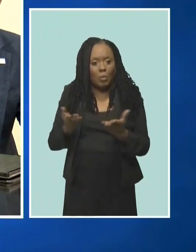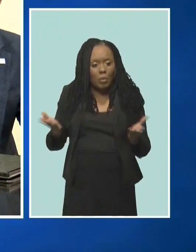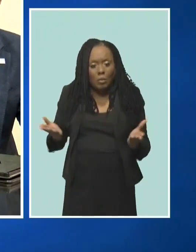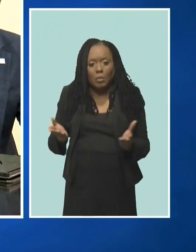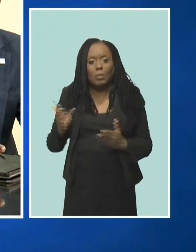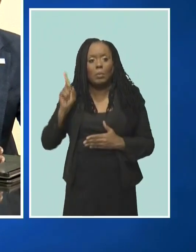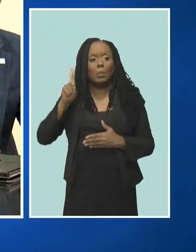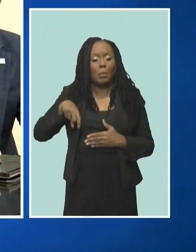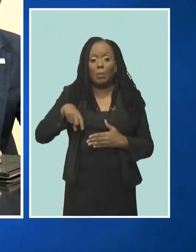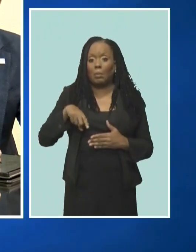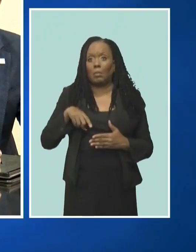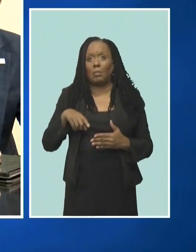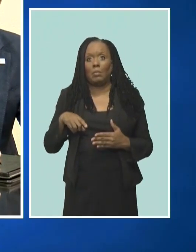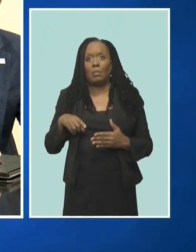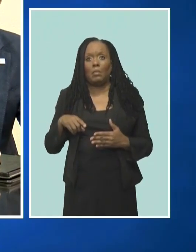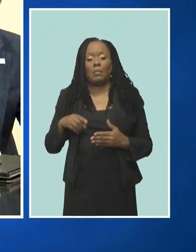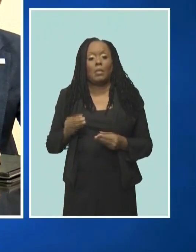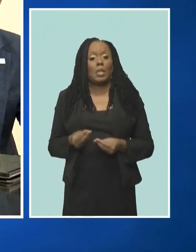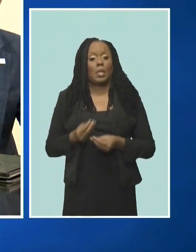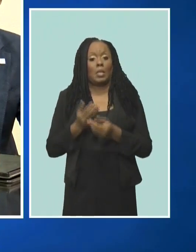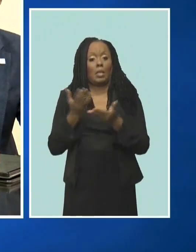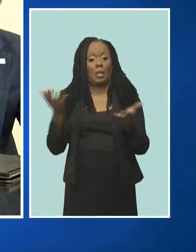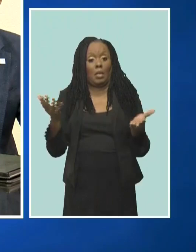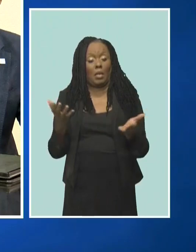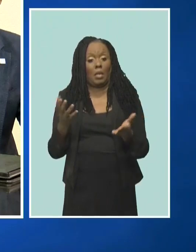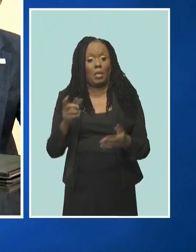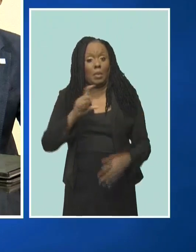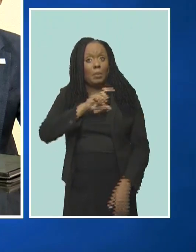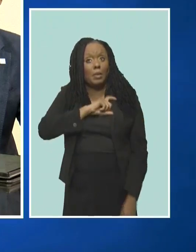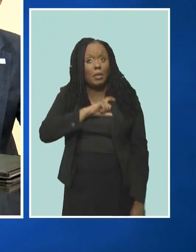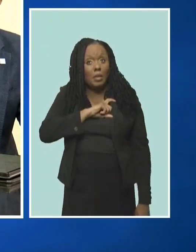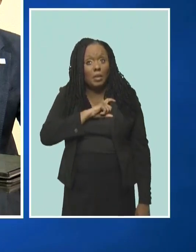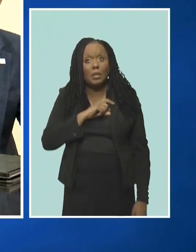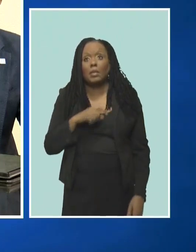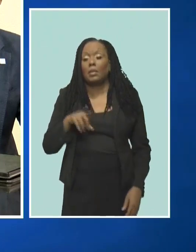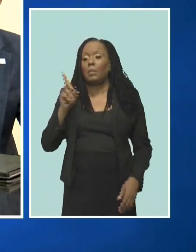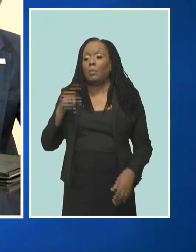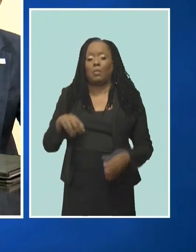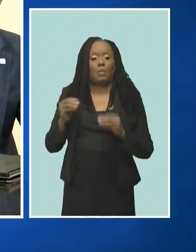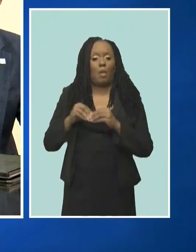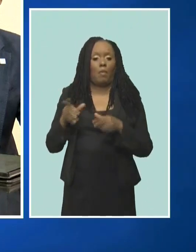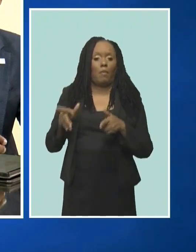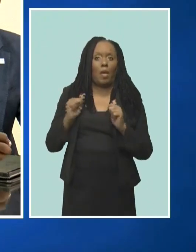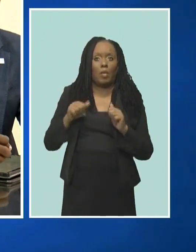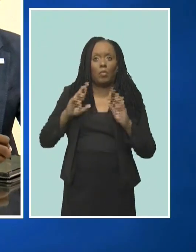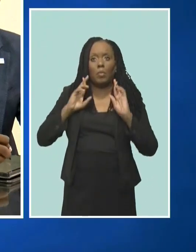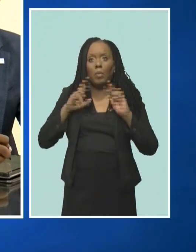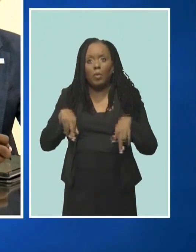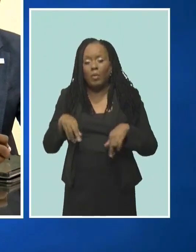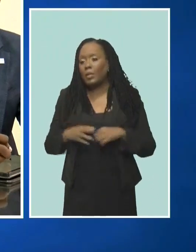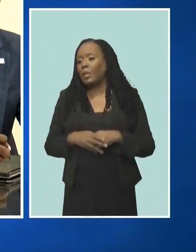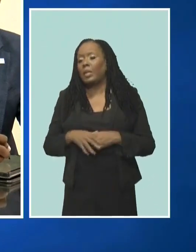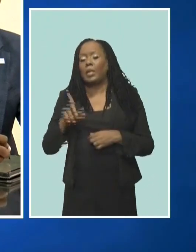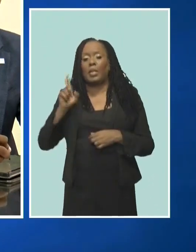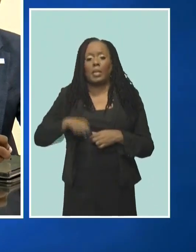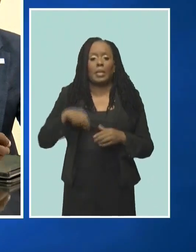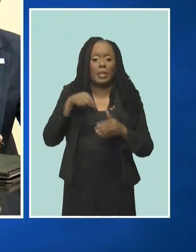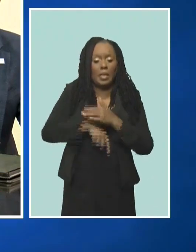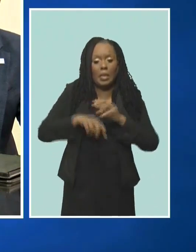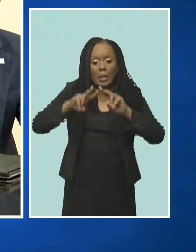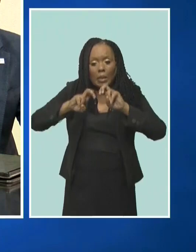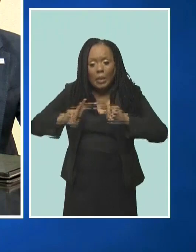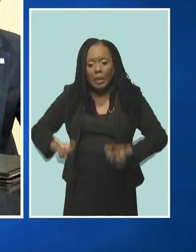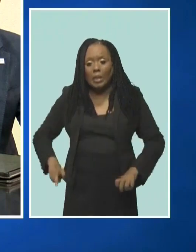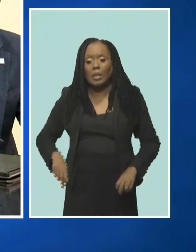hands of the police service. There must be swifter reporting. We need forensics. We need the